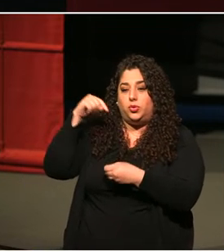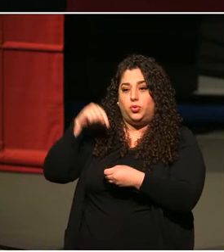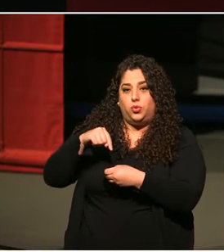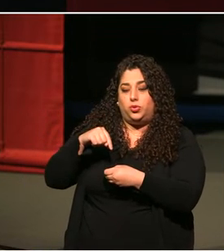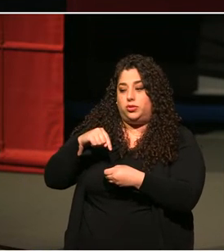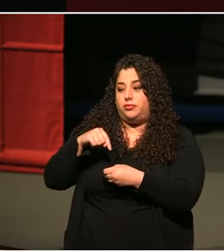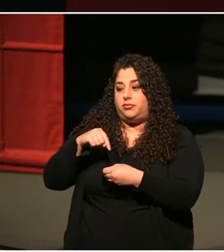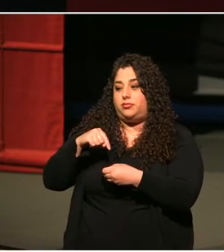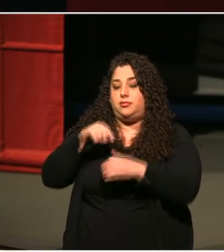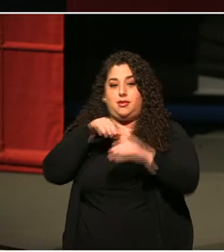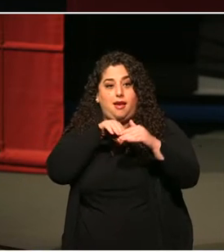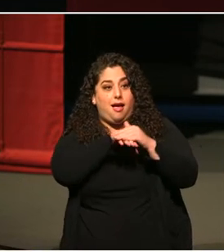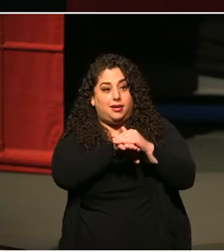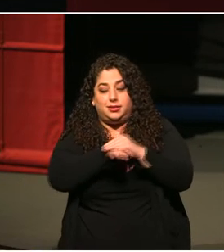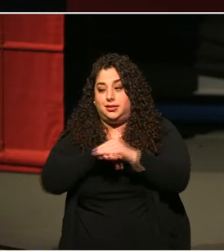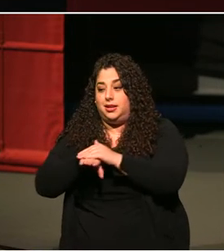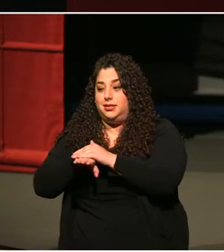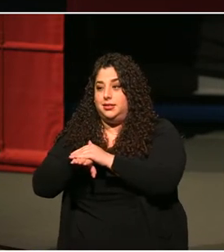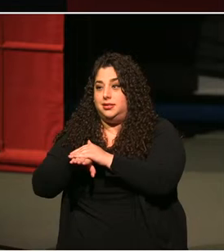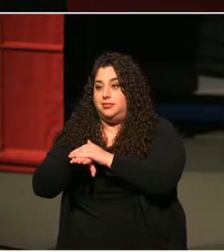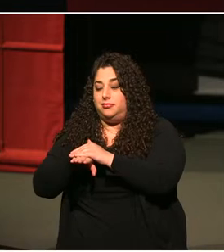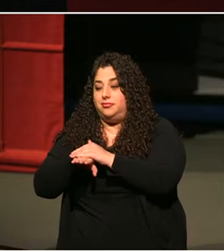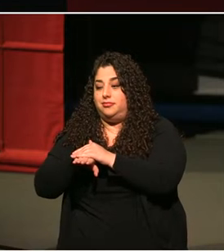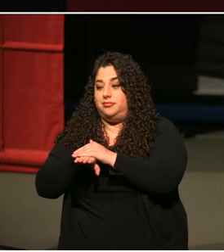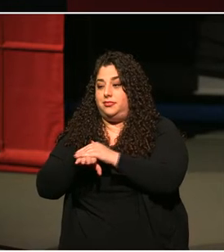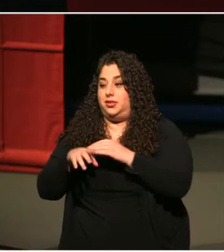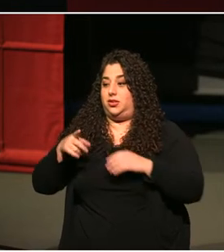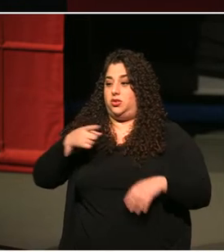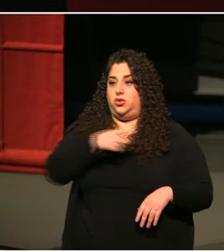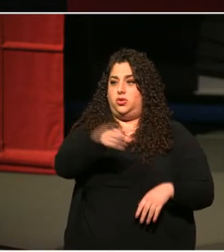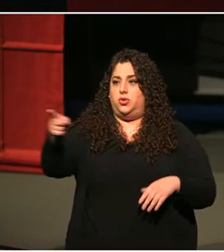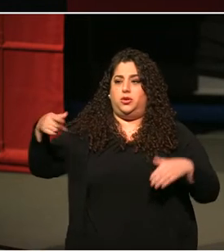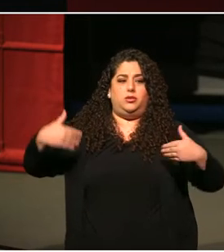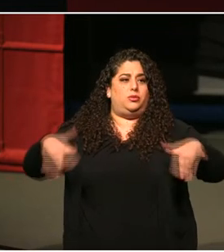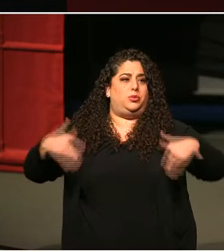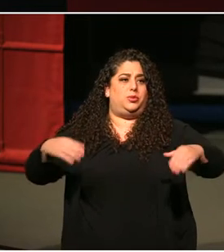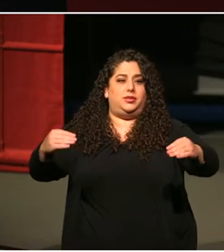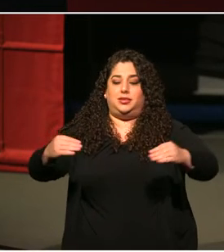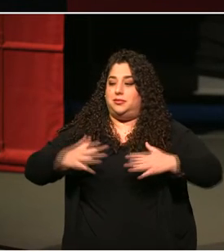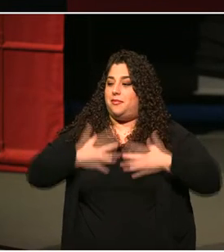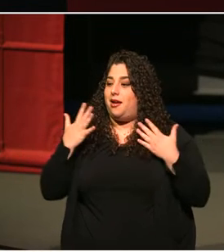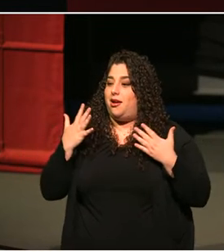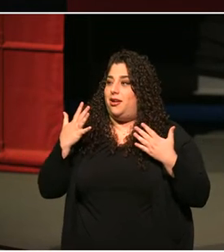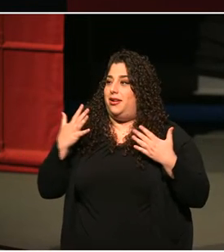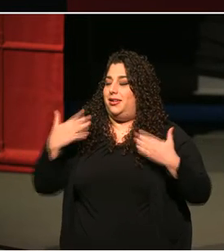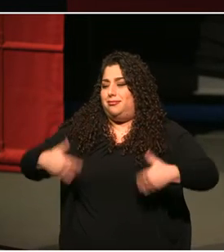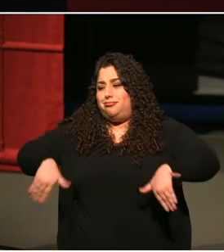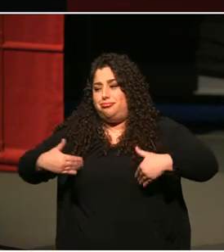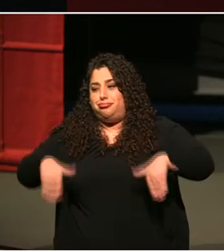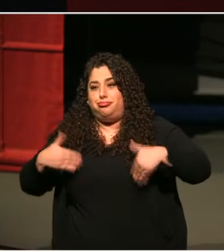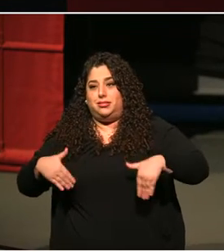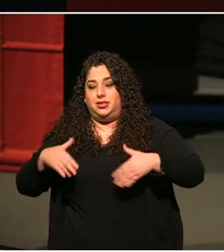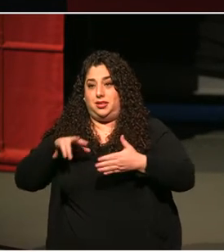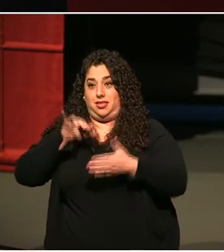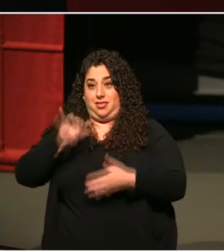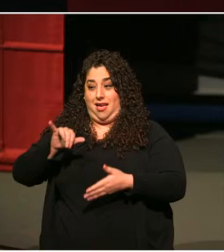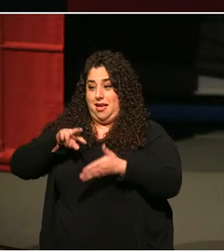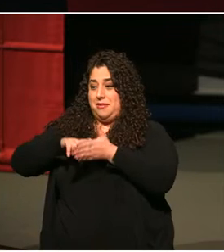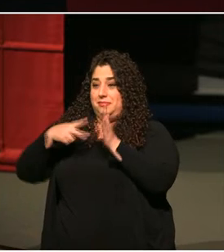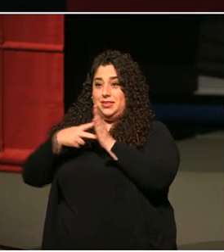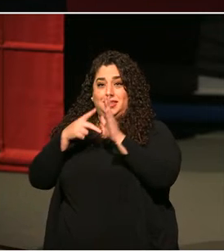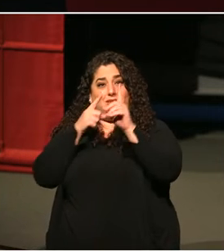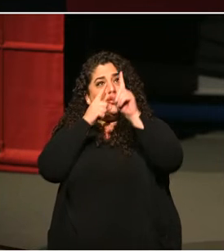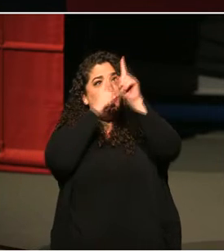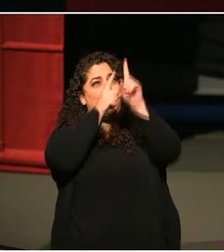grateful to all of you tonight. You inspire us to continue our ongoing work to create meaningful change at the